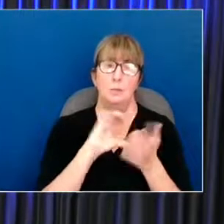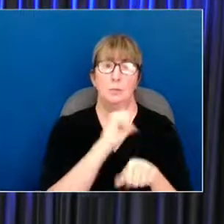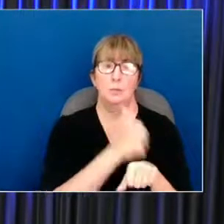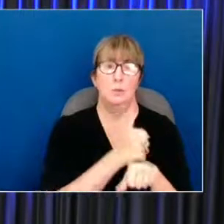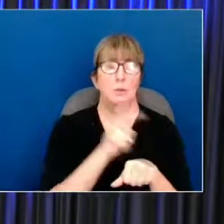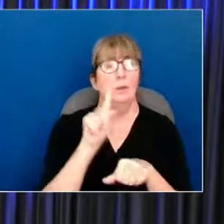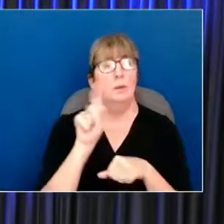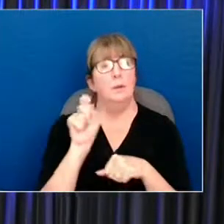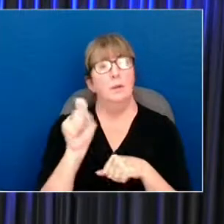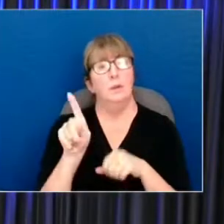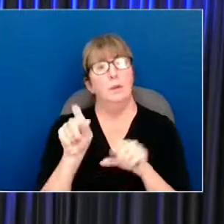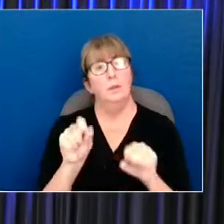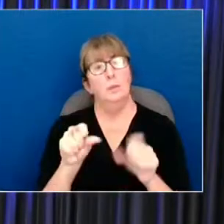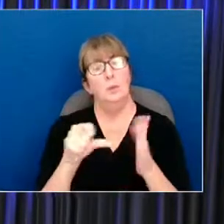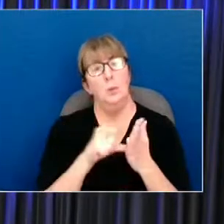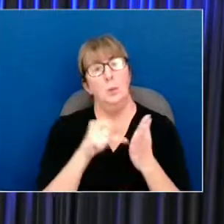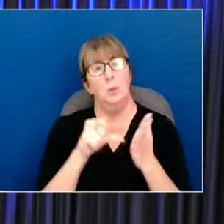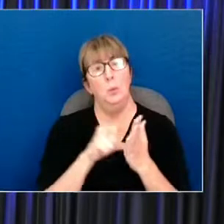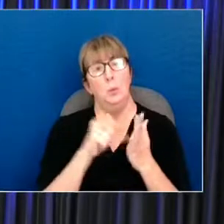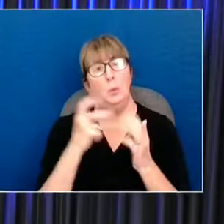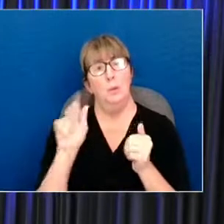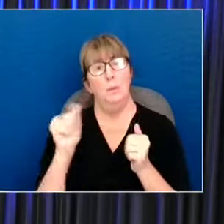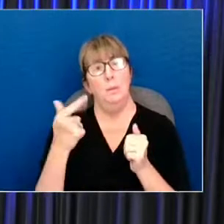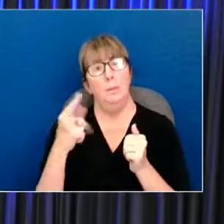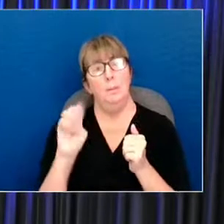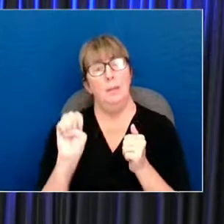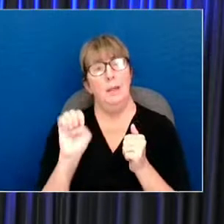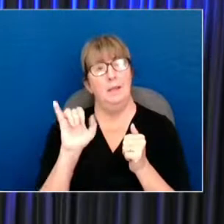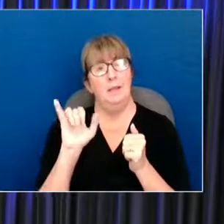be a web page that is,